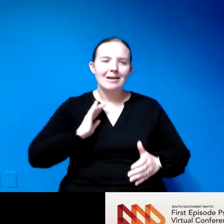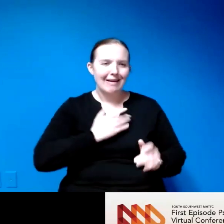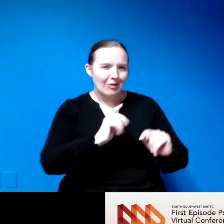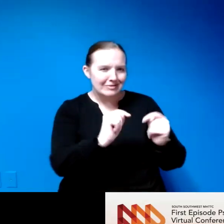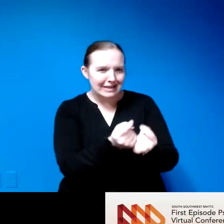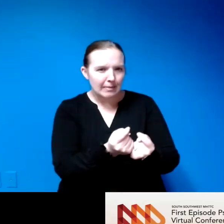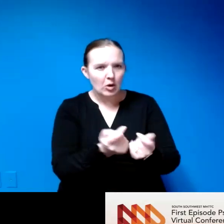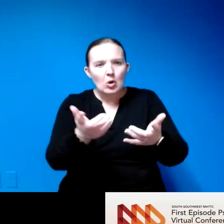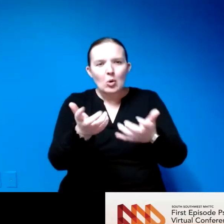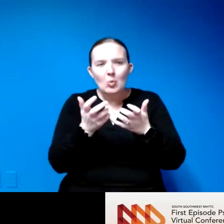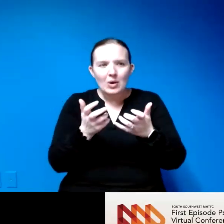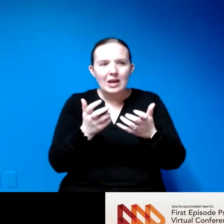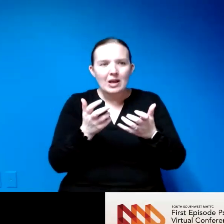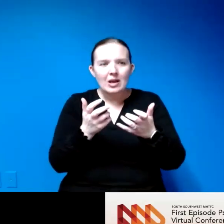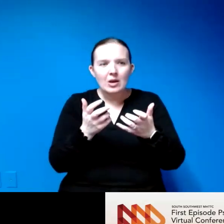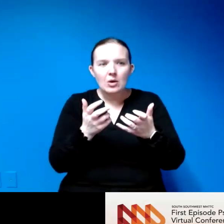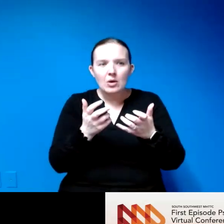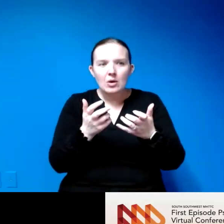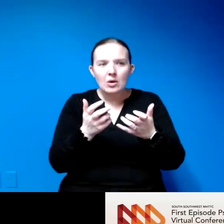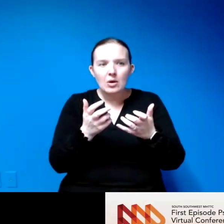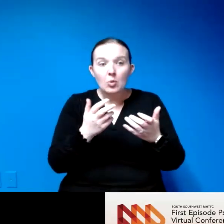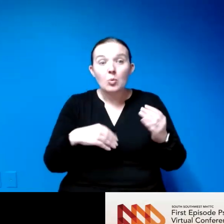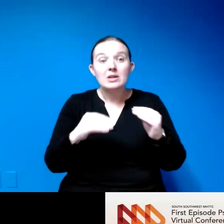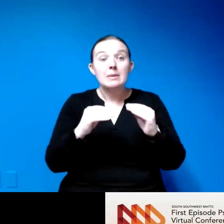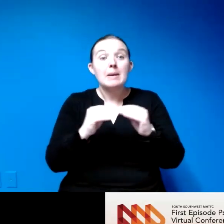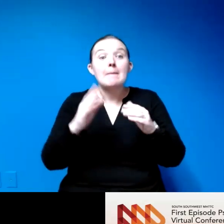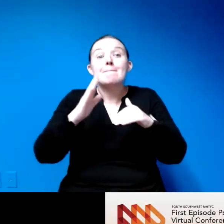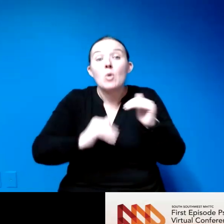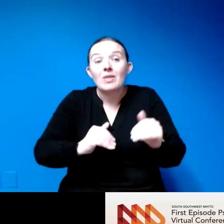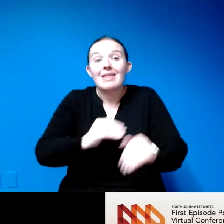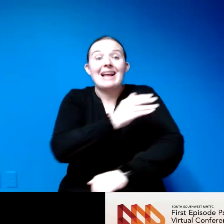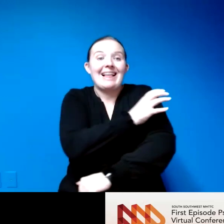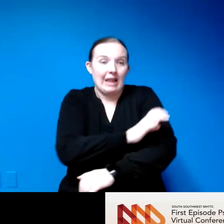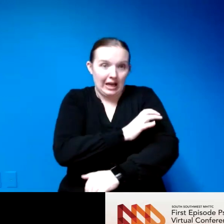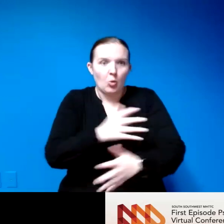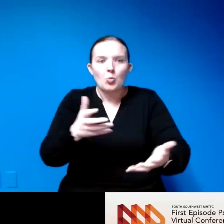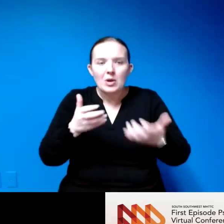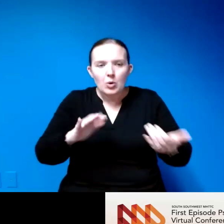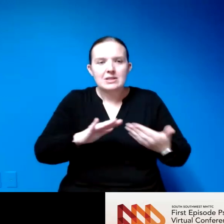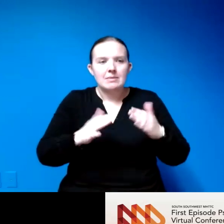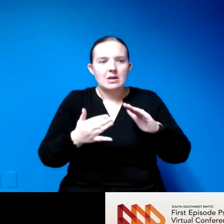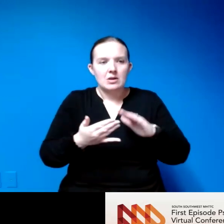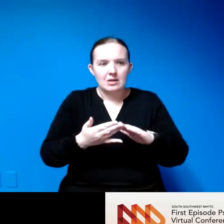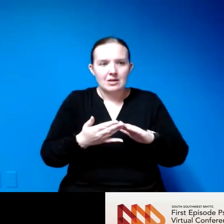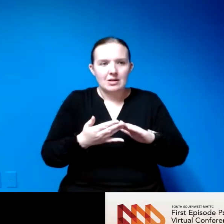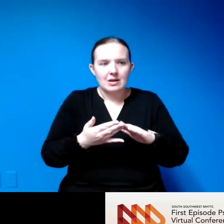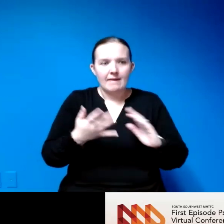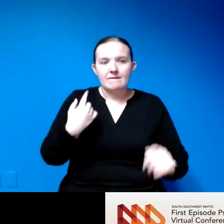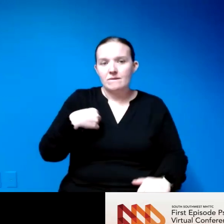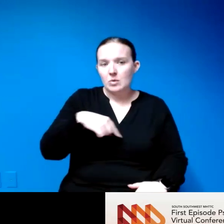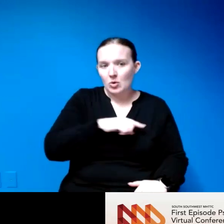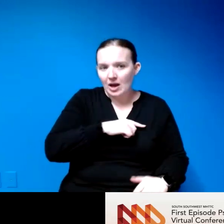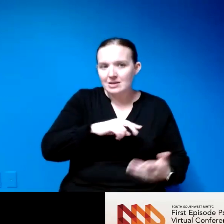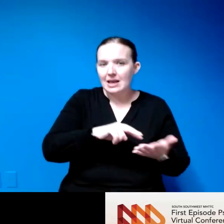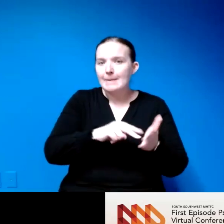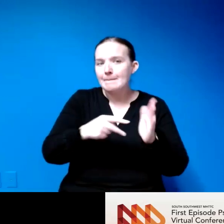We want to be more than a clinic, we want to be a place of community. And for us, what that